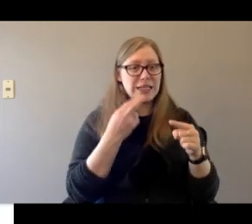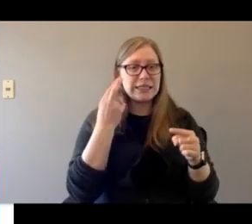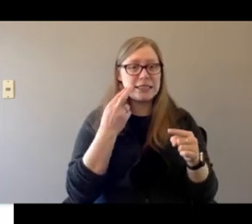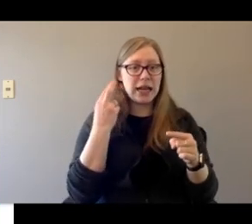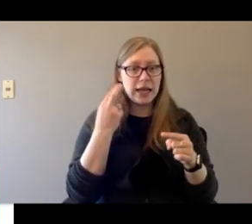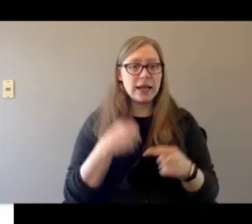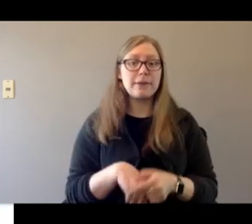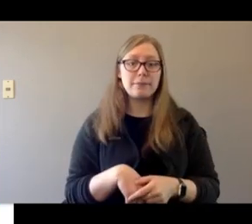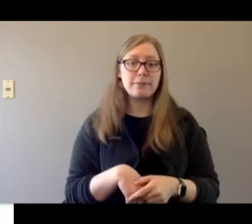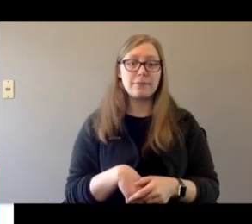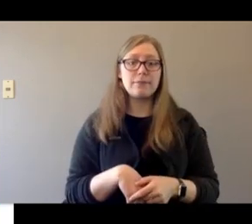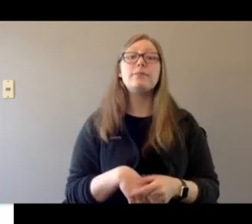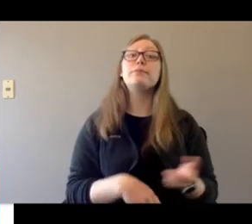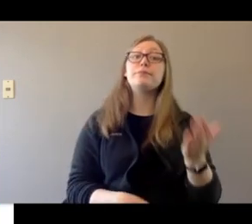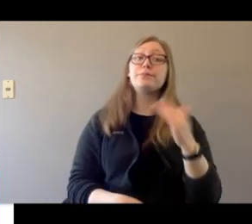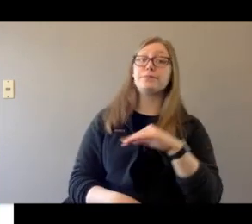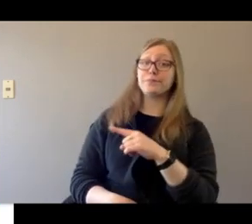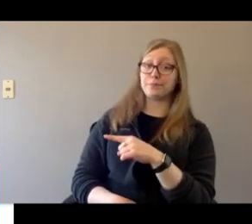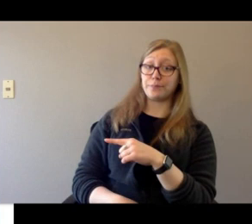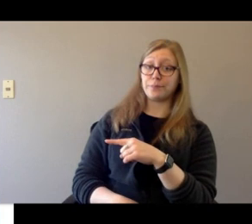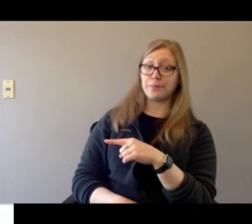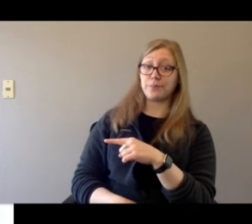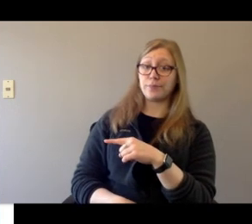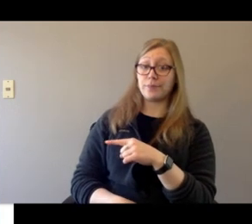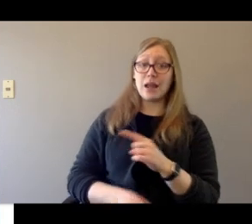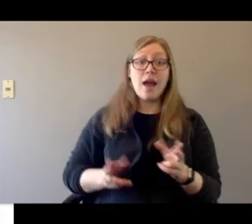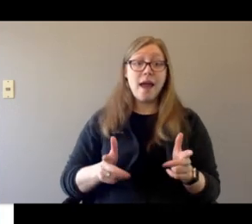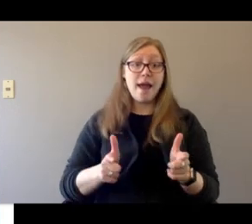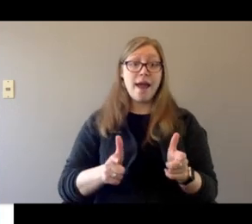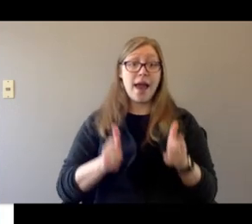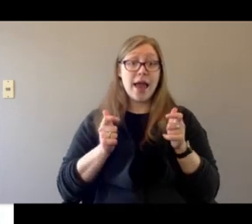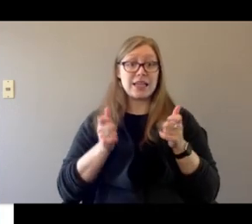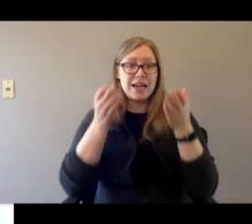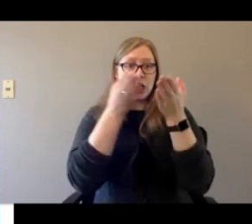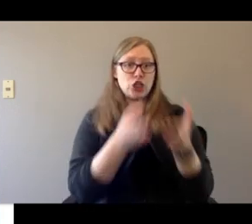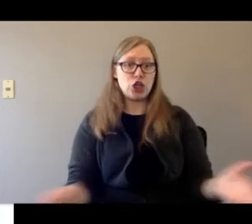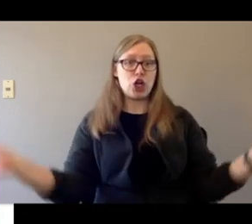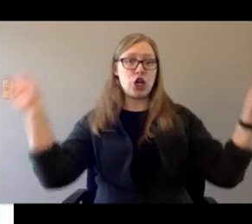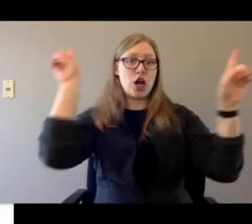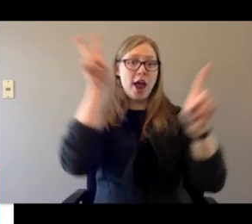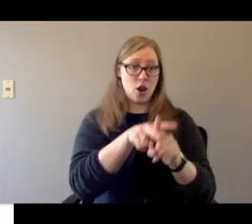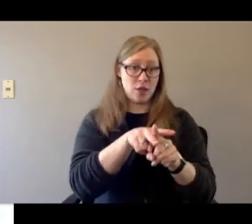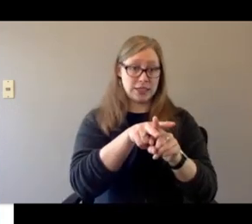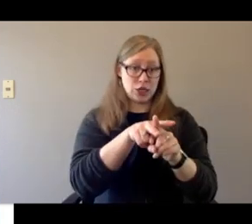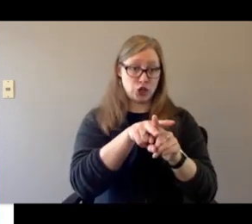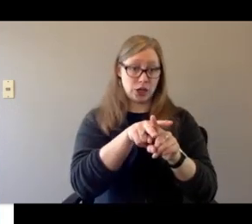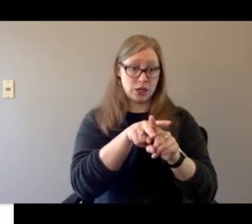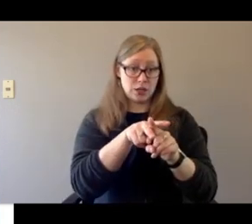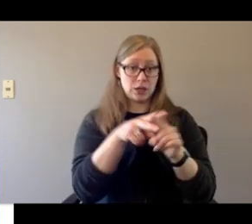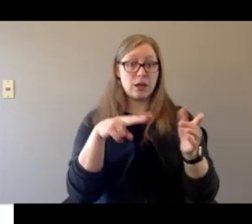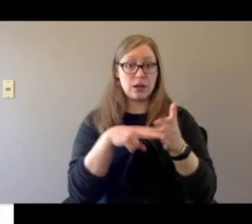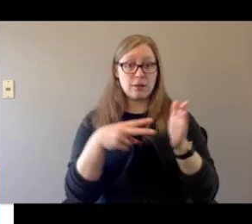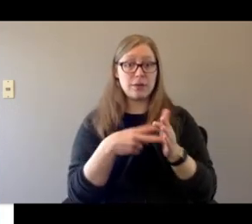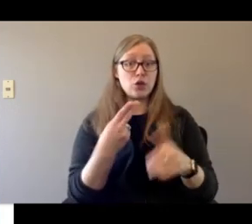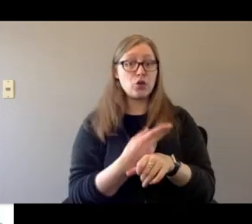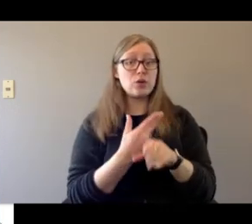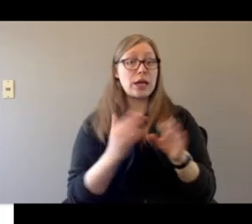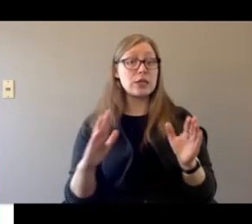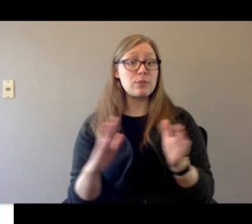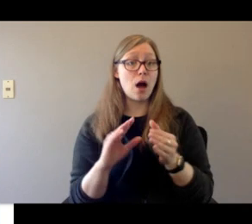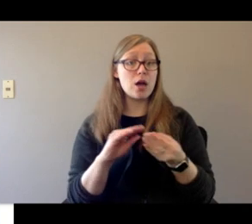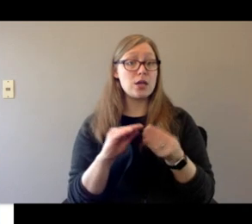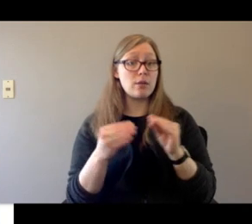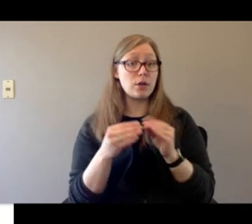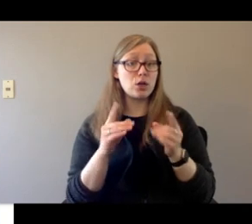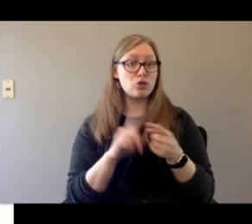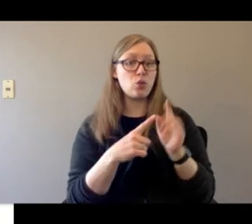Next is hasty generalization. This is using small numbers or percentages to represent the whole. Here's an